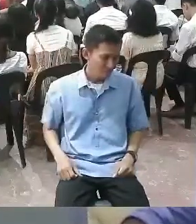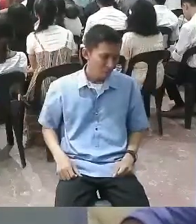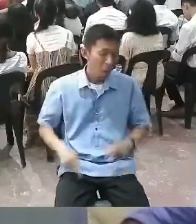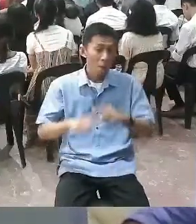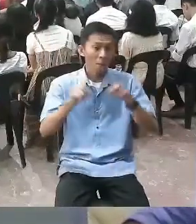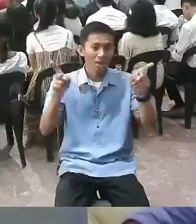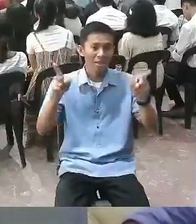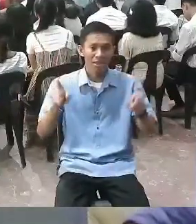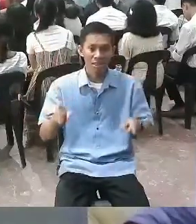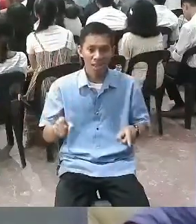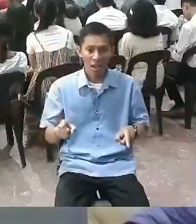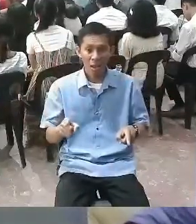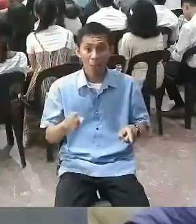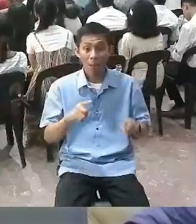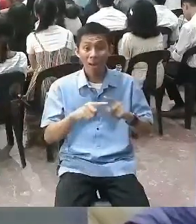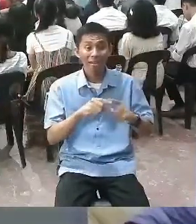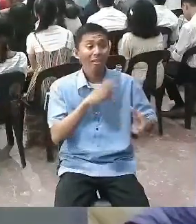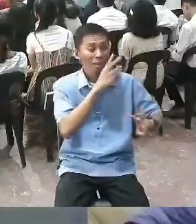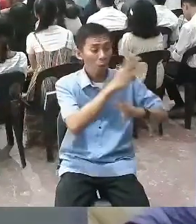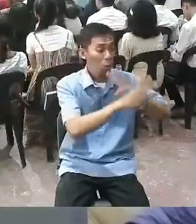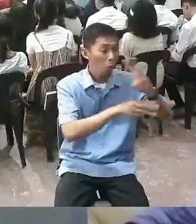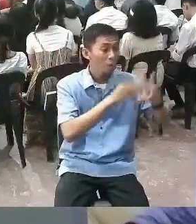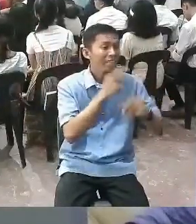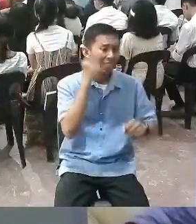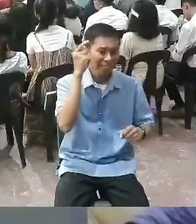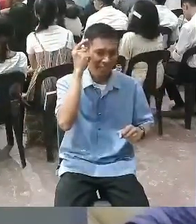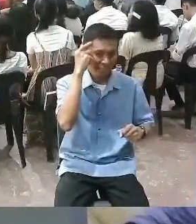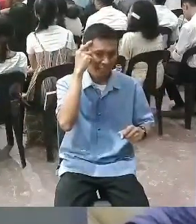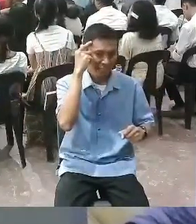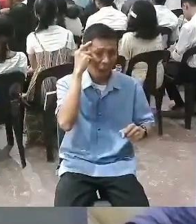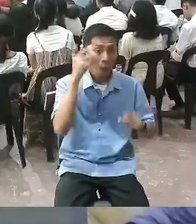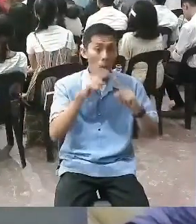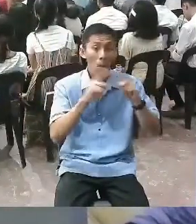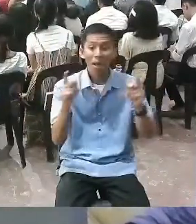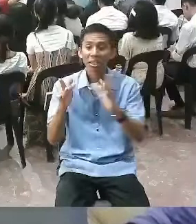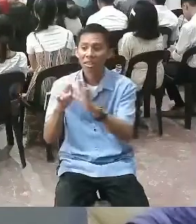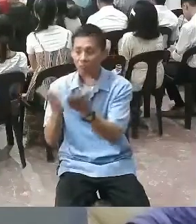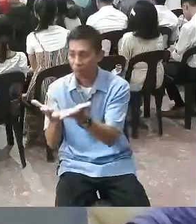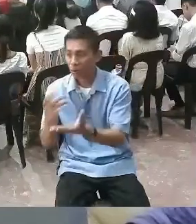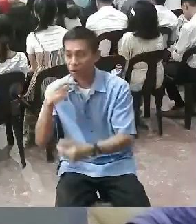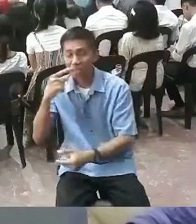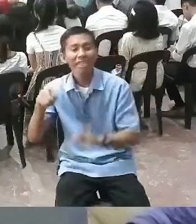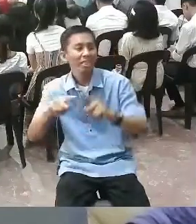But that's what the world thinks. That's not what the Bible says.